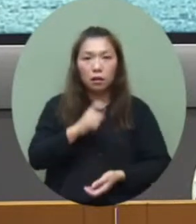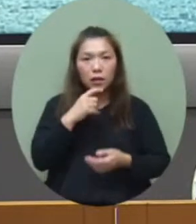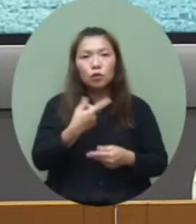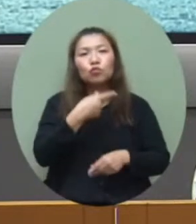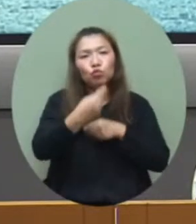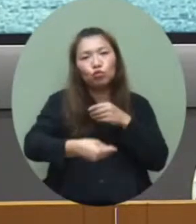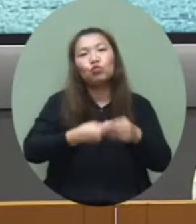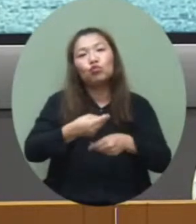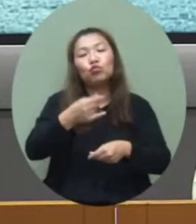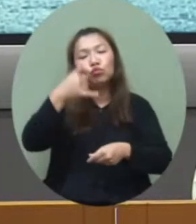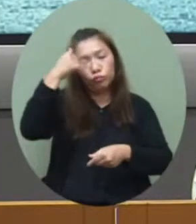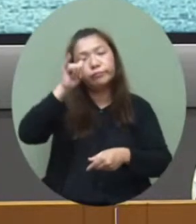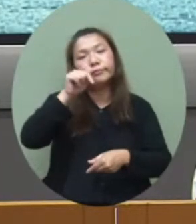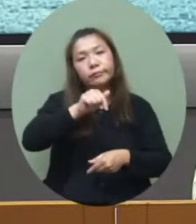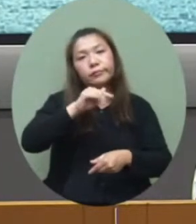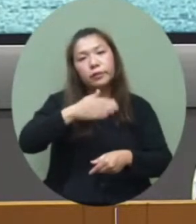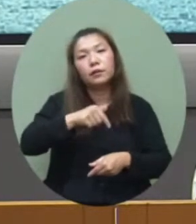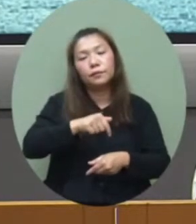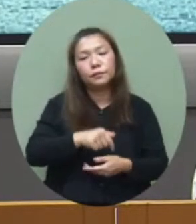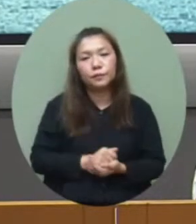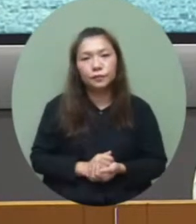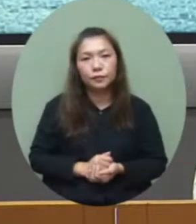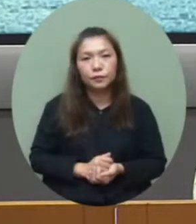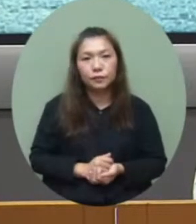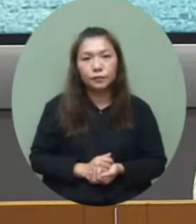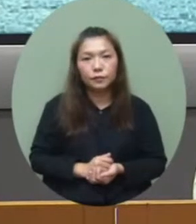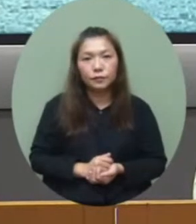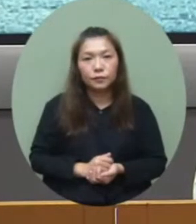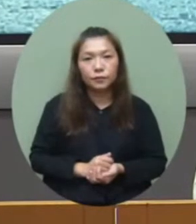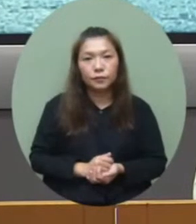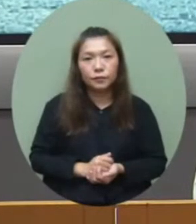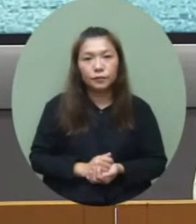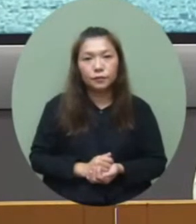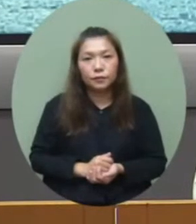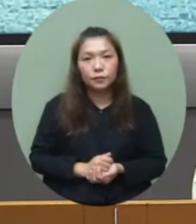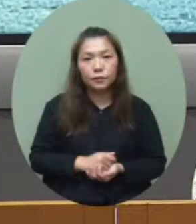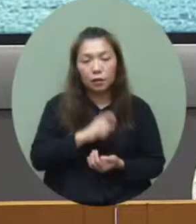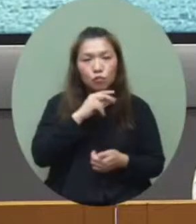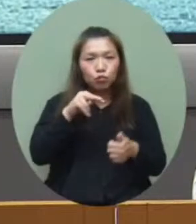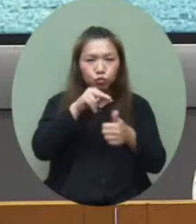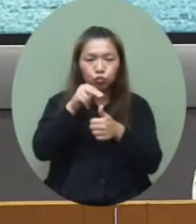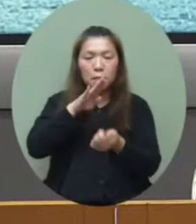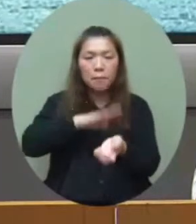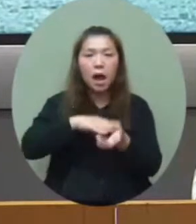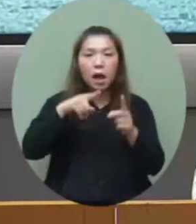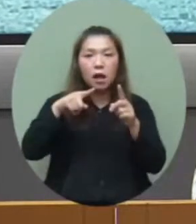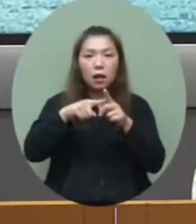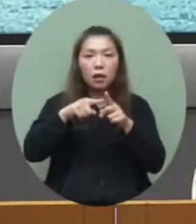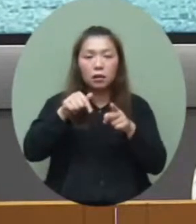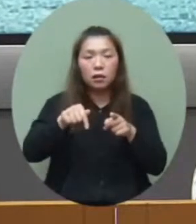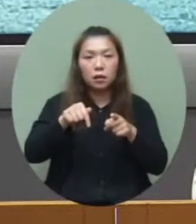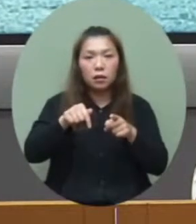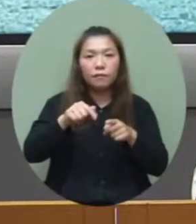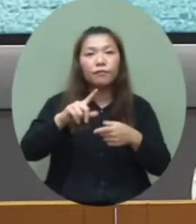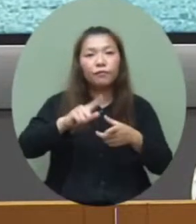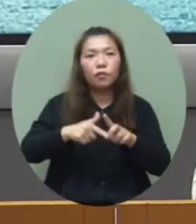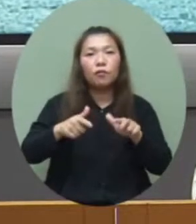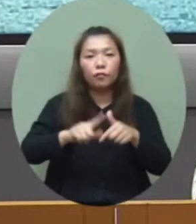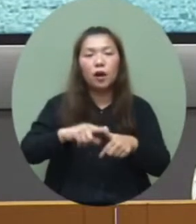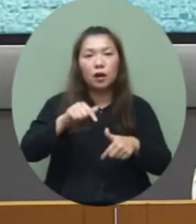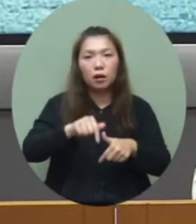actually we will manage these patients similar to other patients in the circulating strain.